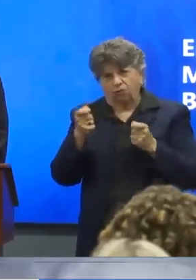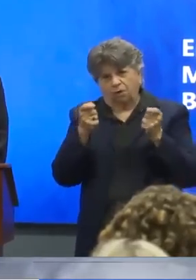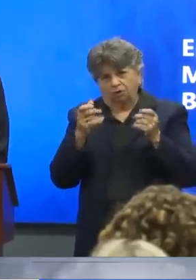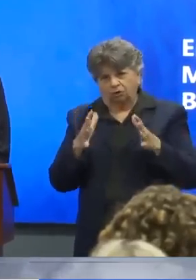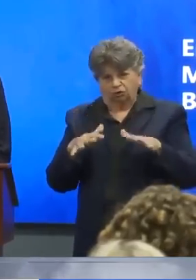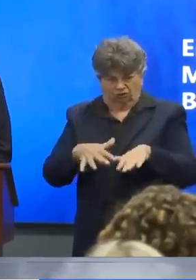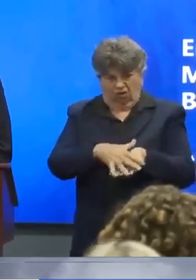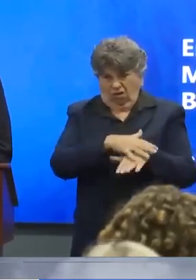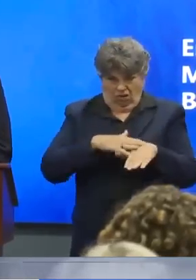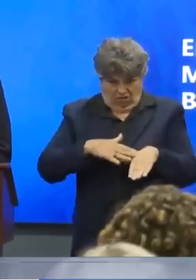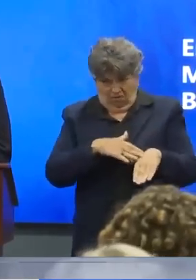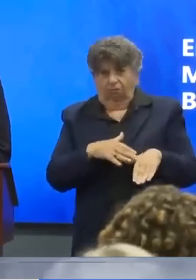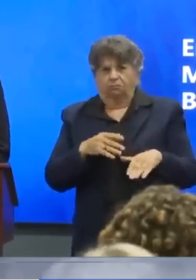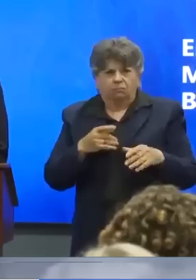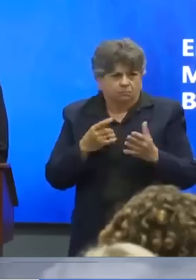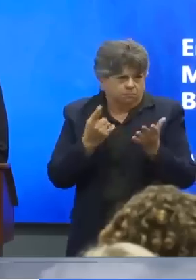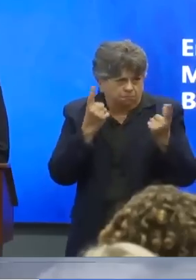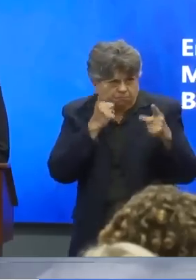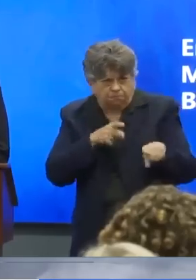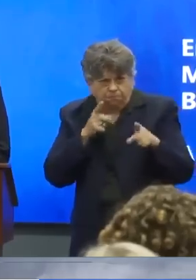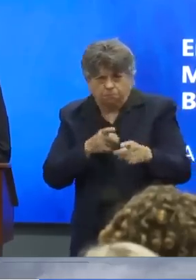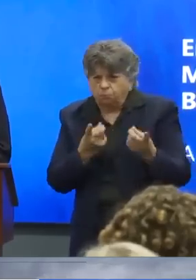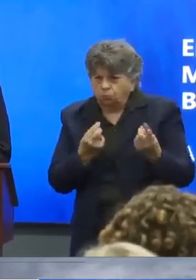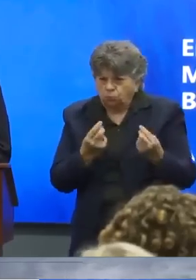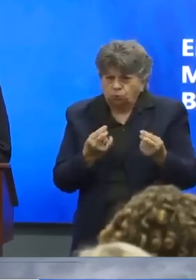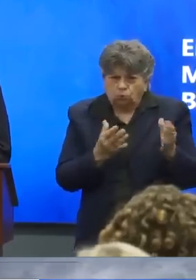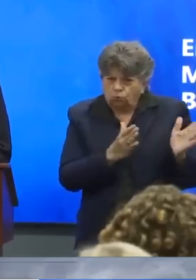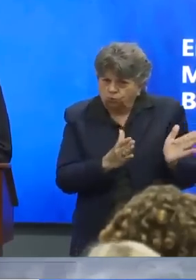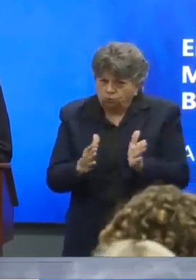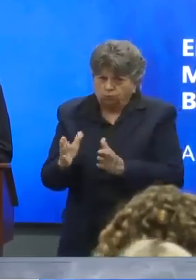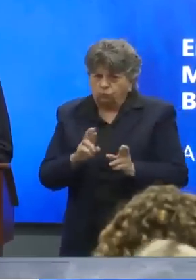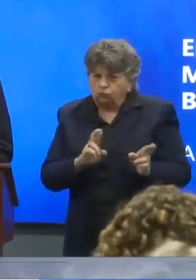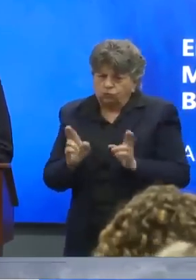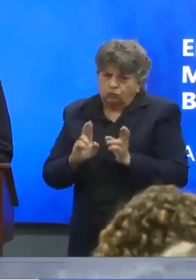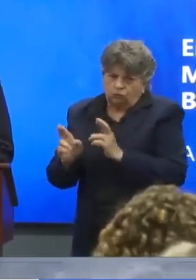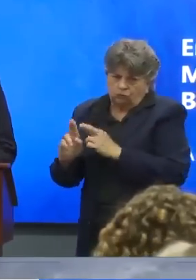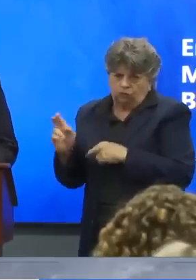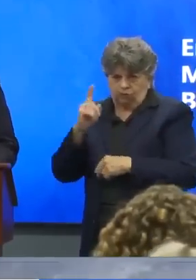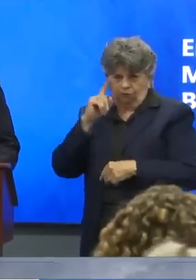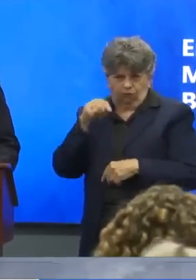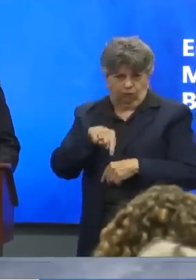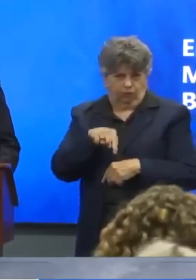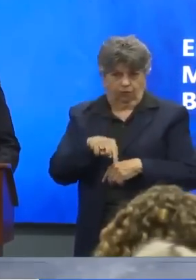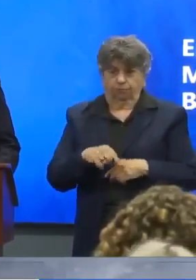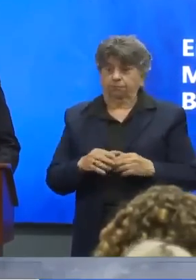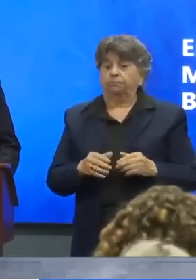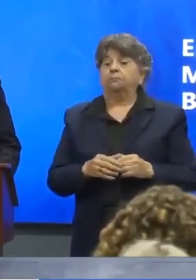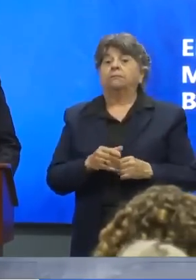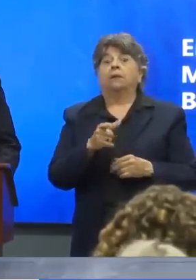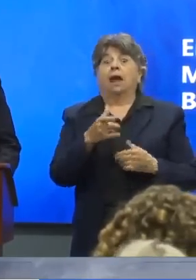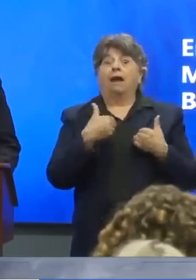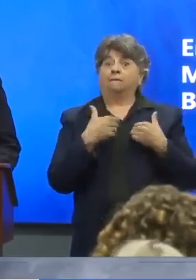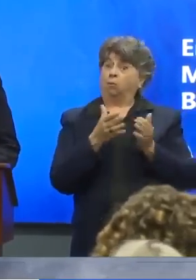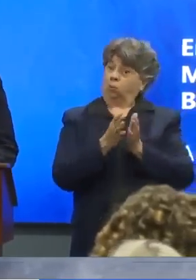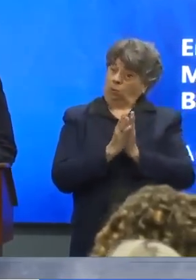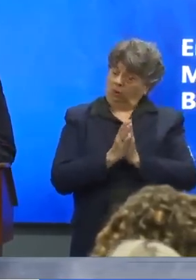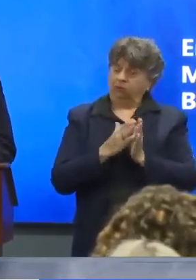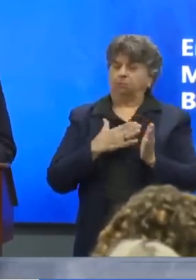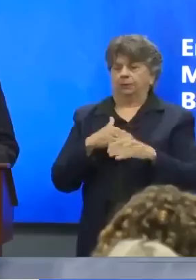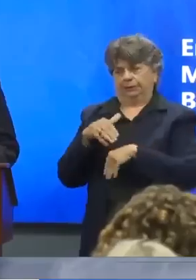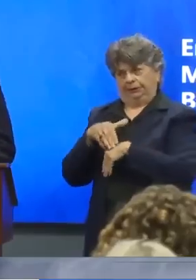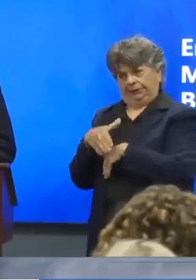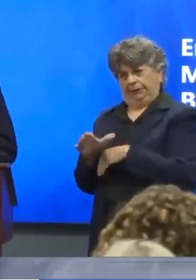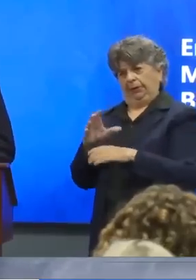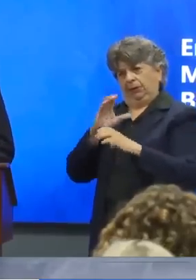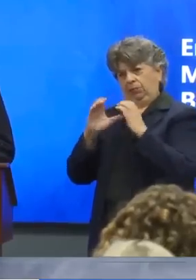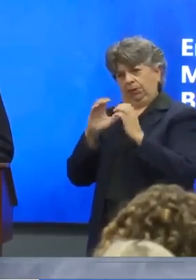again, just be ready to go, submit any requests that you have, and make sure you're communicating with your residents. We have